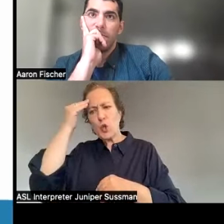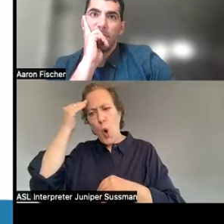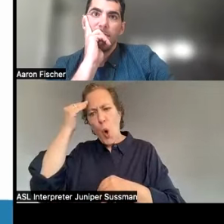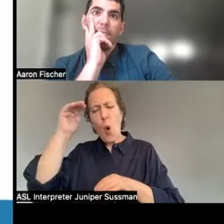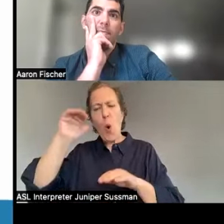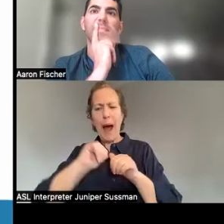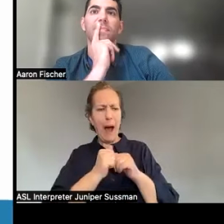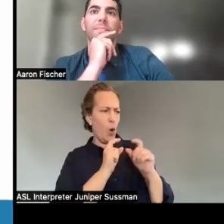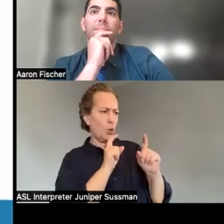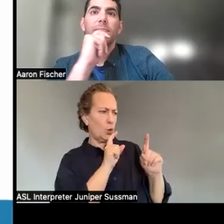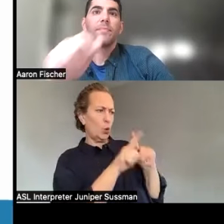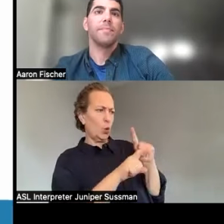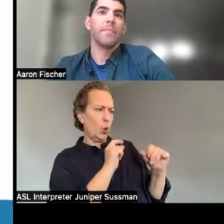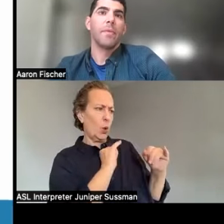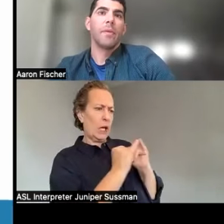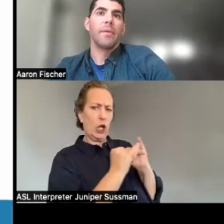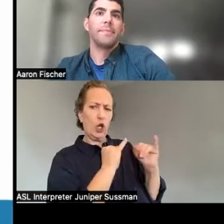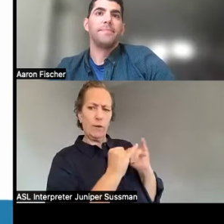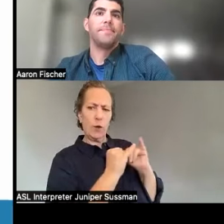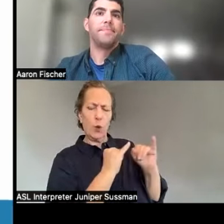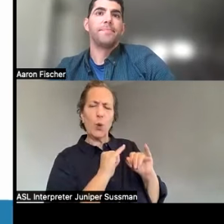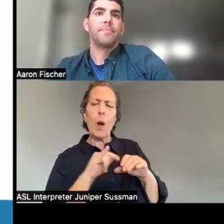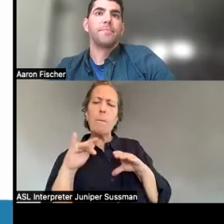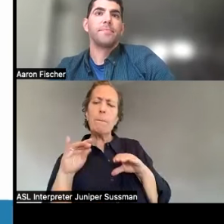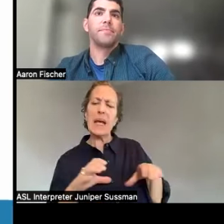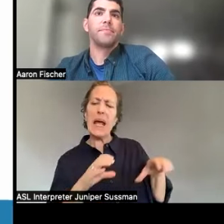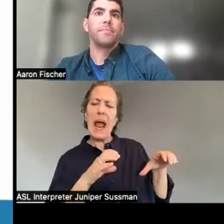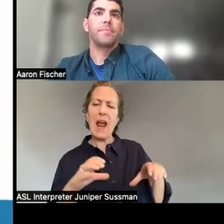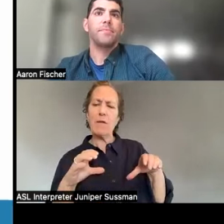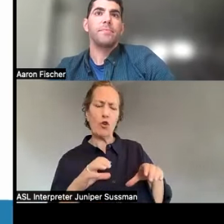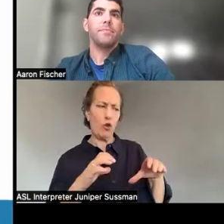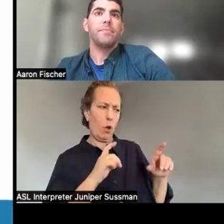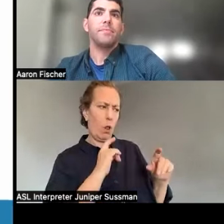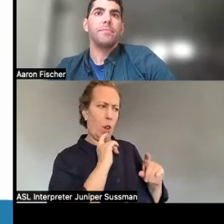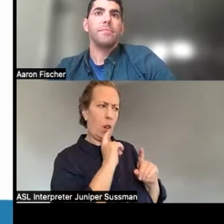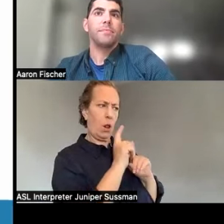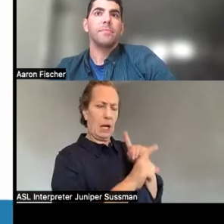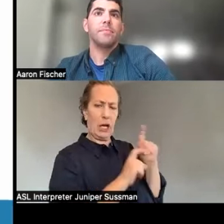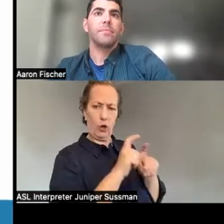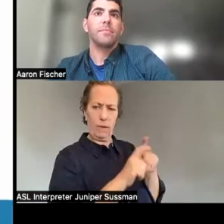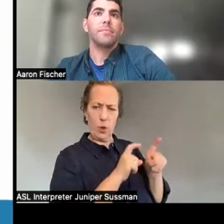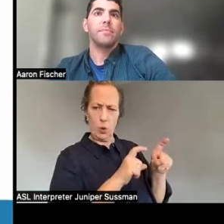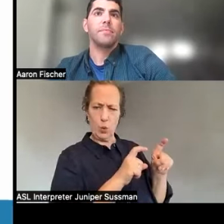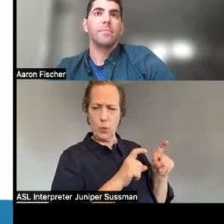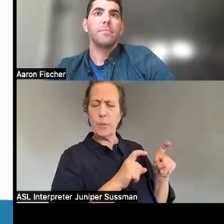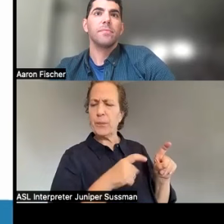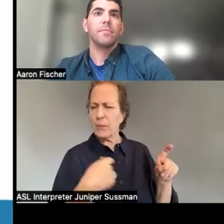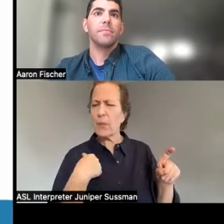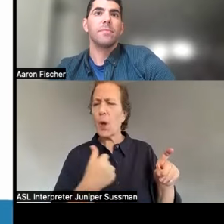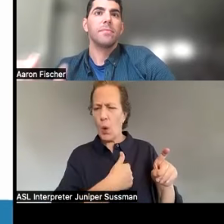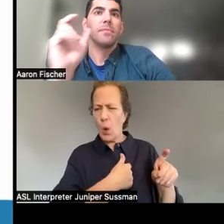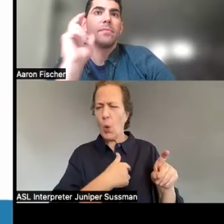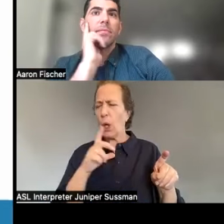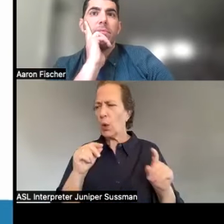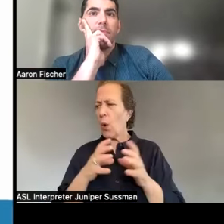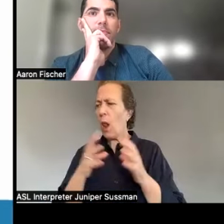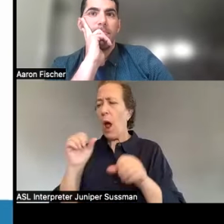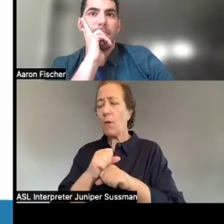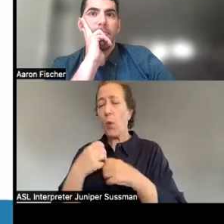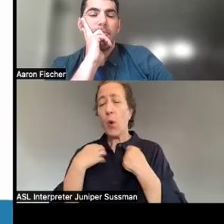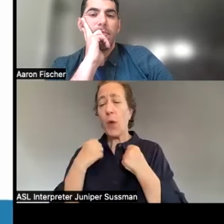interviewing. This comes up in our work at Health Outreach Partners quite a bit. We do a lot of work with health centers to screen